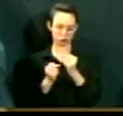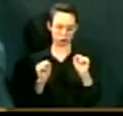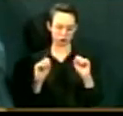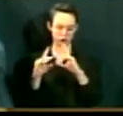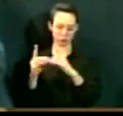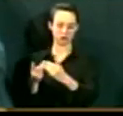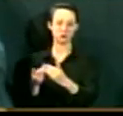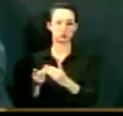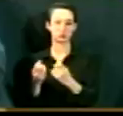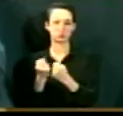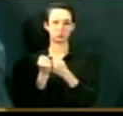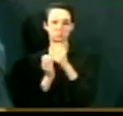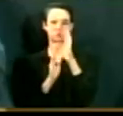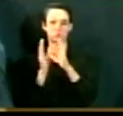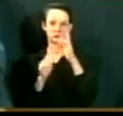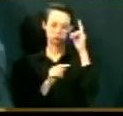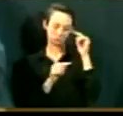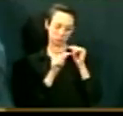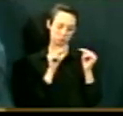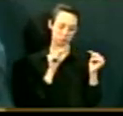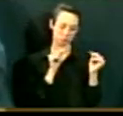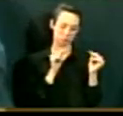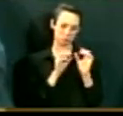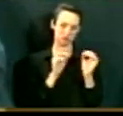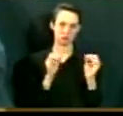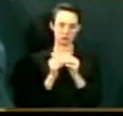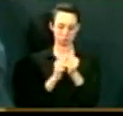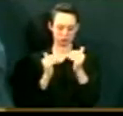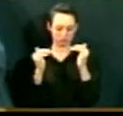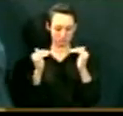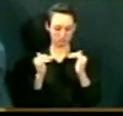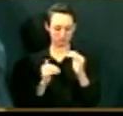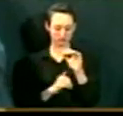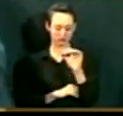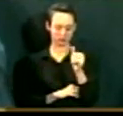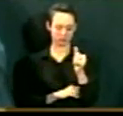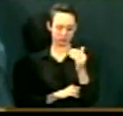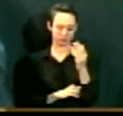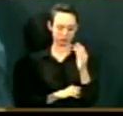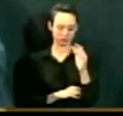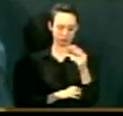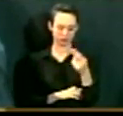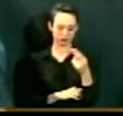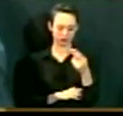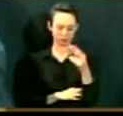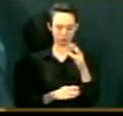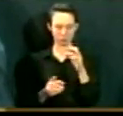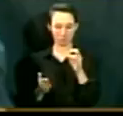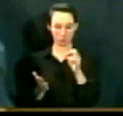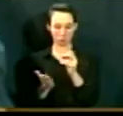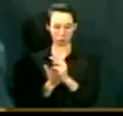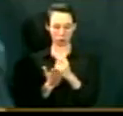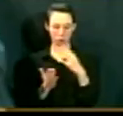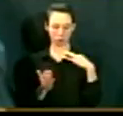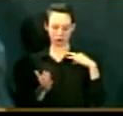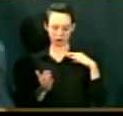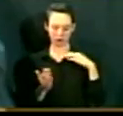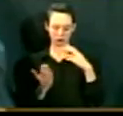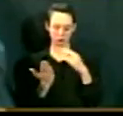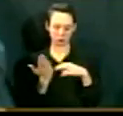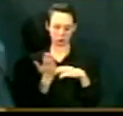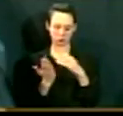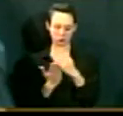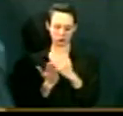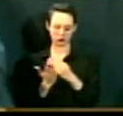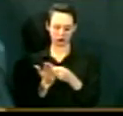favor say aye. Aye. All opposed? Motion carries. 10H, approve application and receipt of funds from an Office of